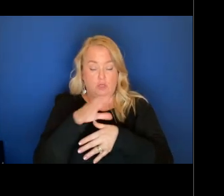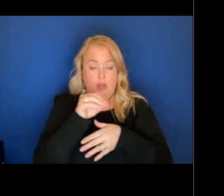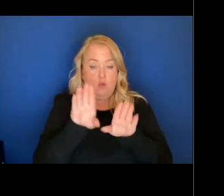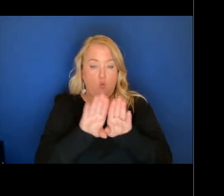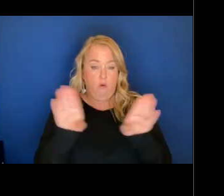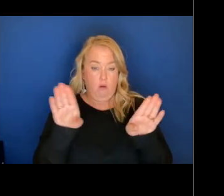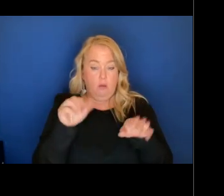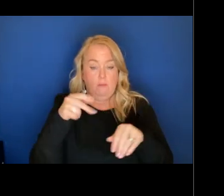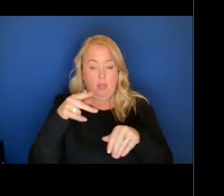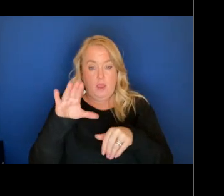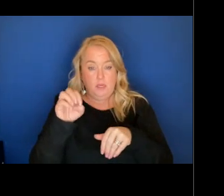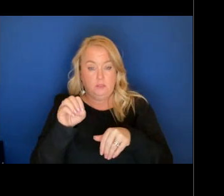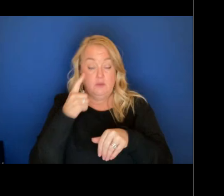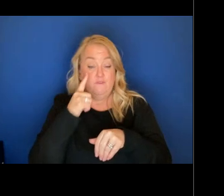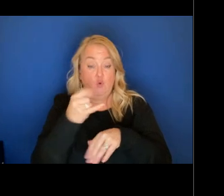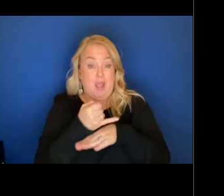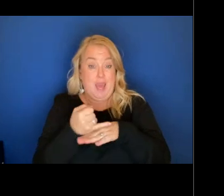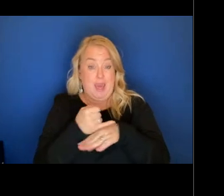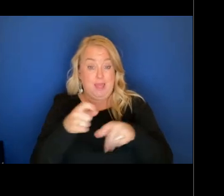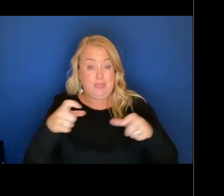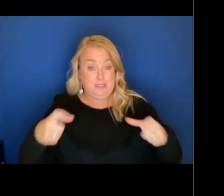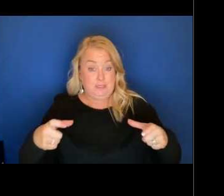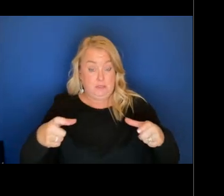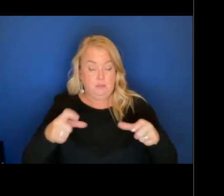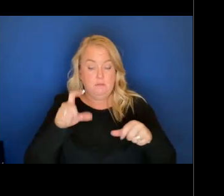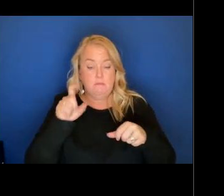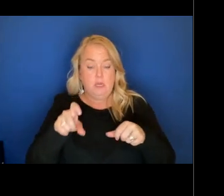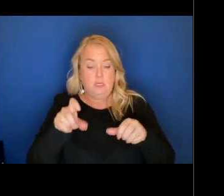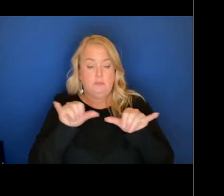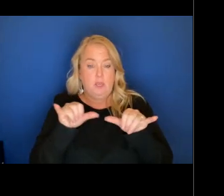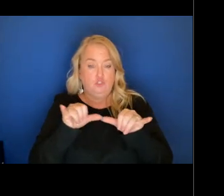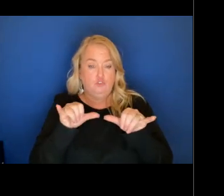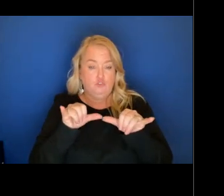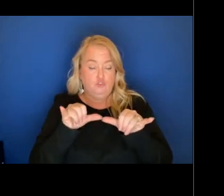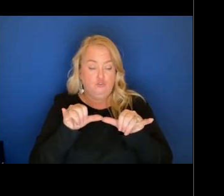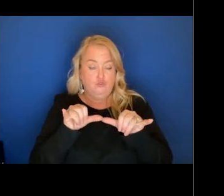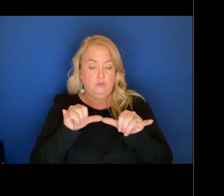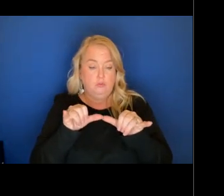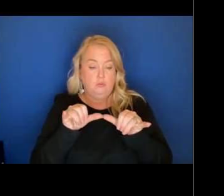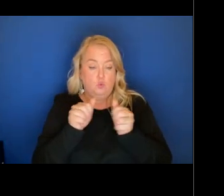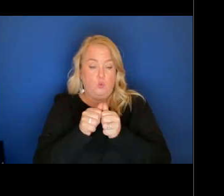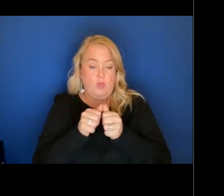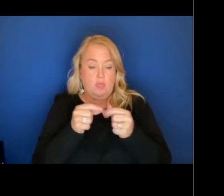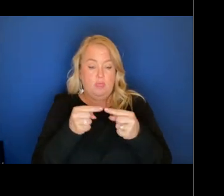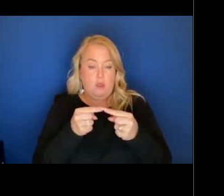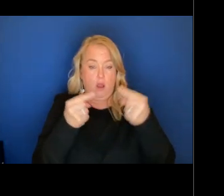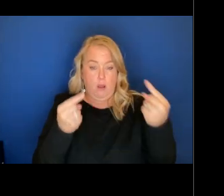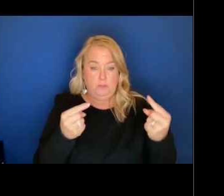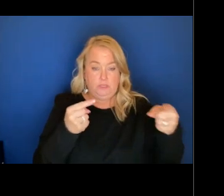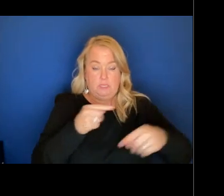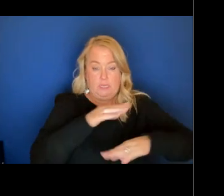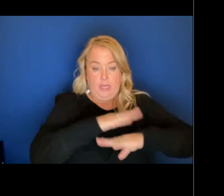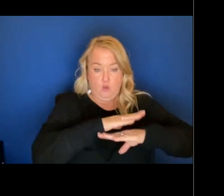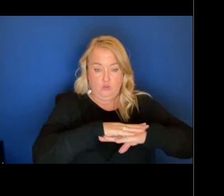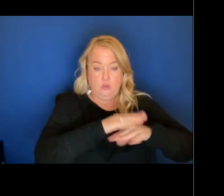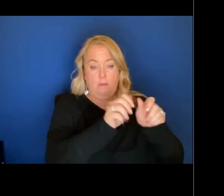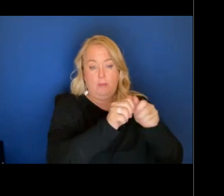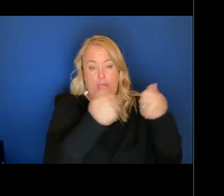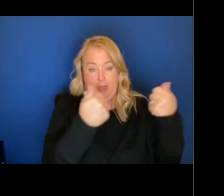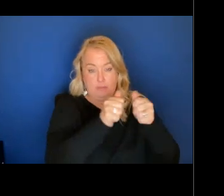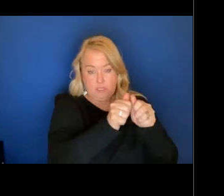a case of an island, this would be measured between the opposing countertops or cabinets that are